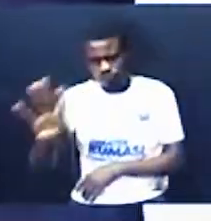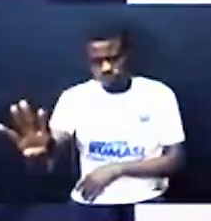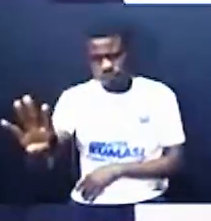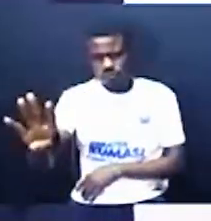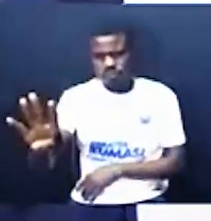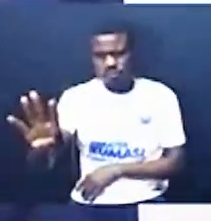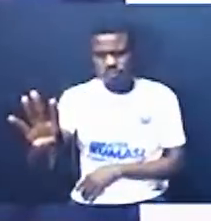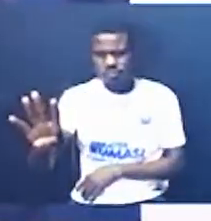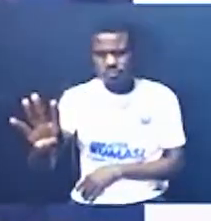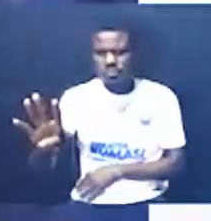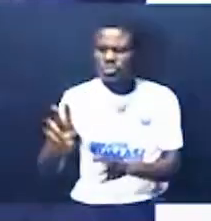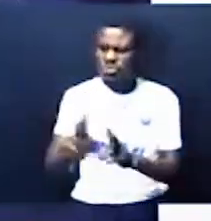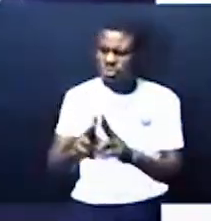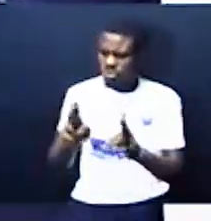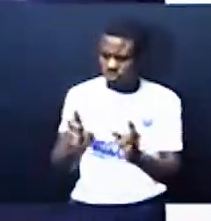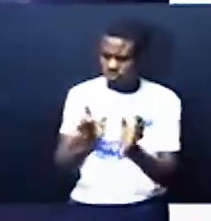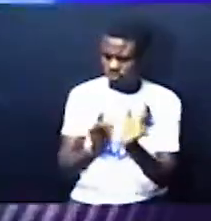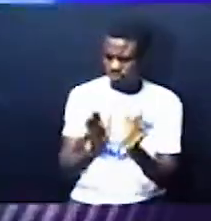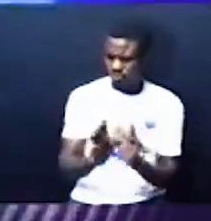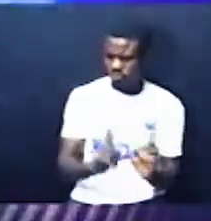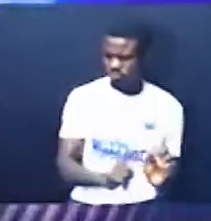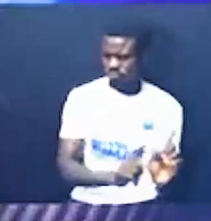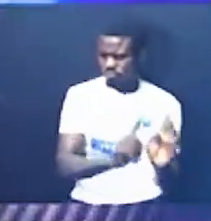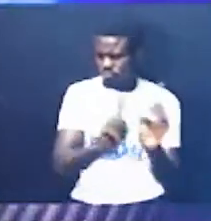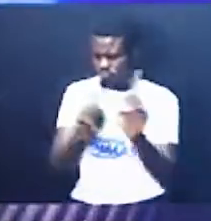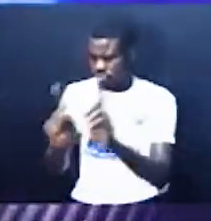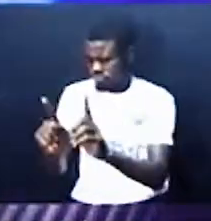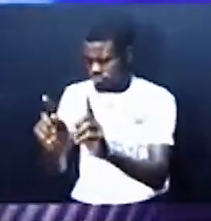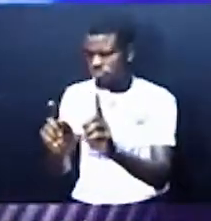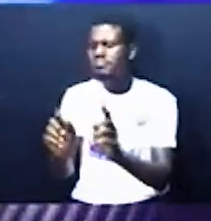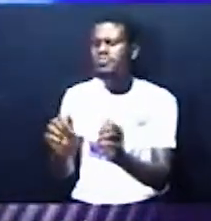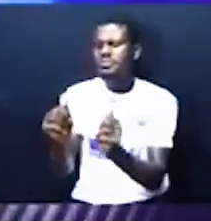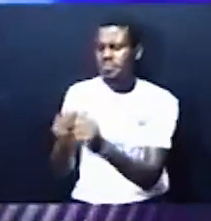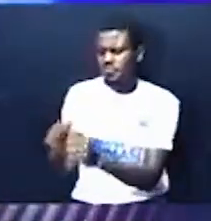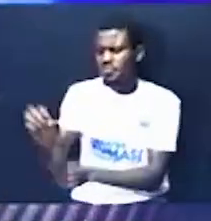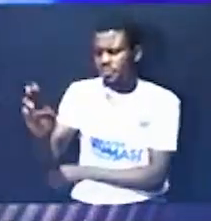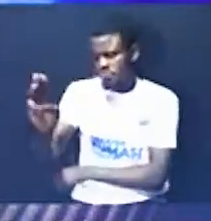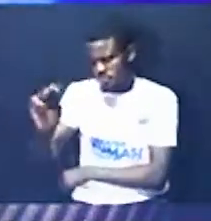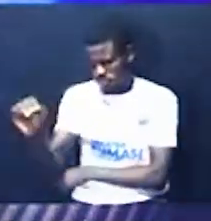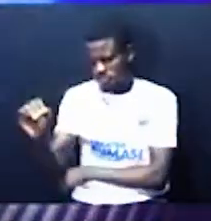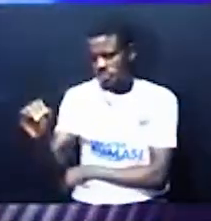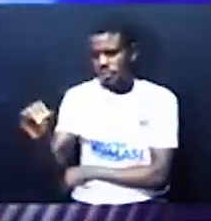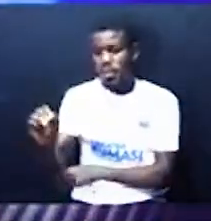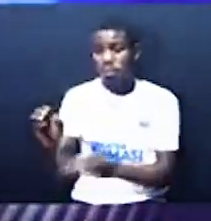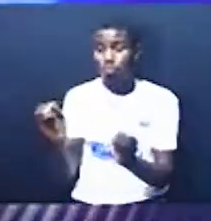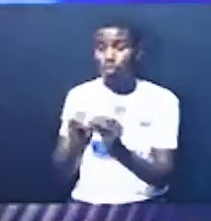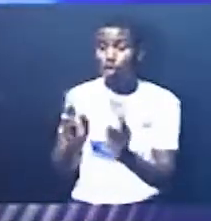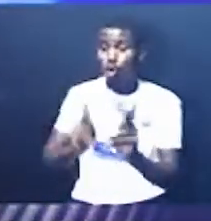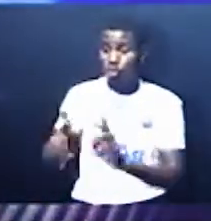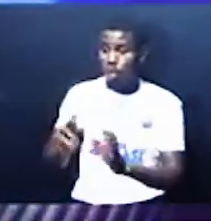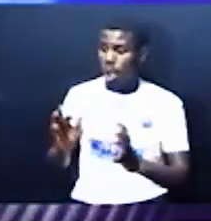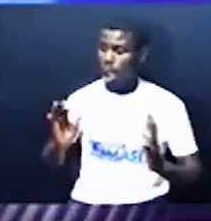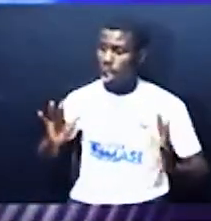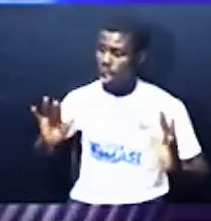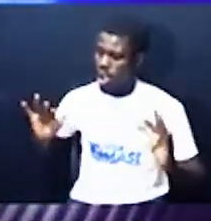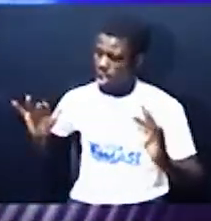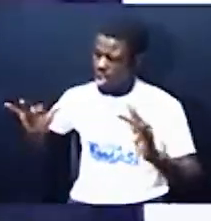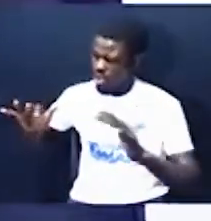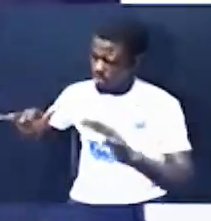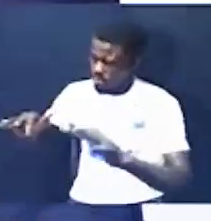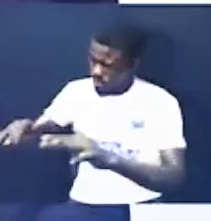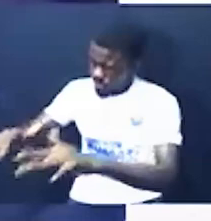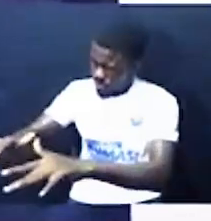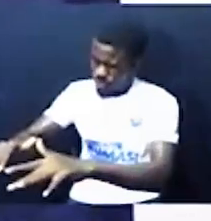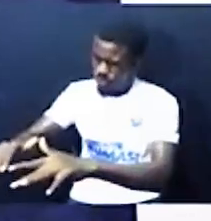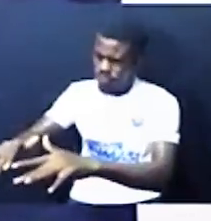24. So Jesus went with him. And Jesus see mu eno koi. Light crowd followed and pressed around him.